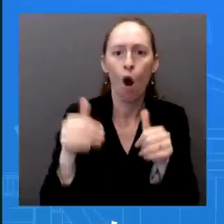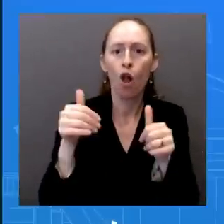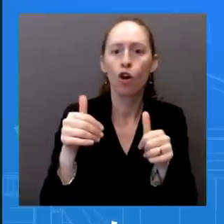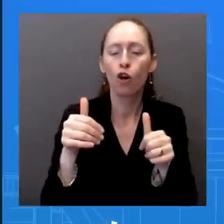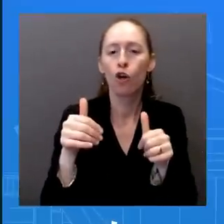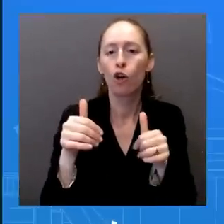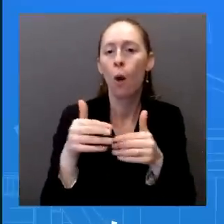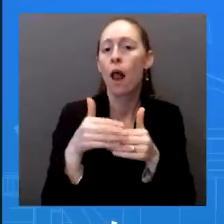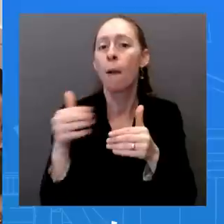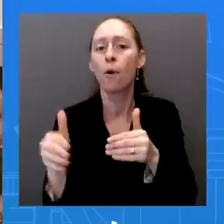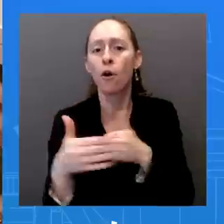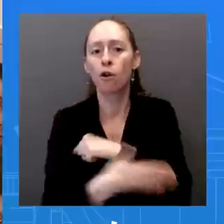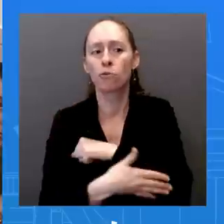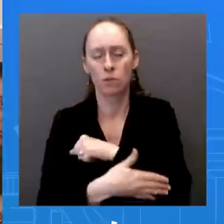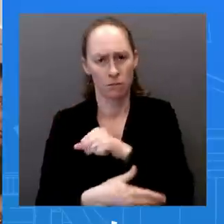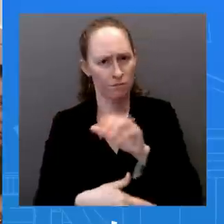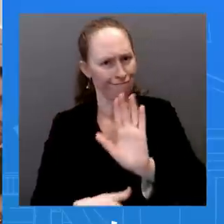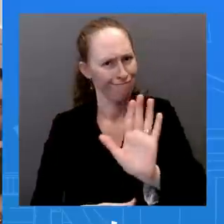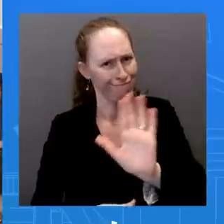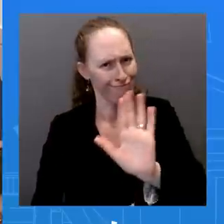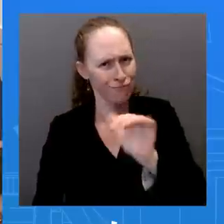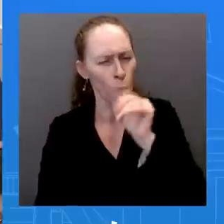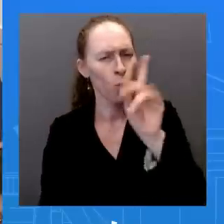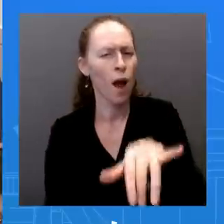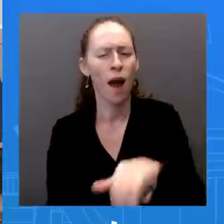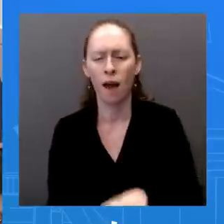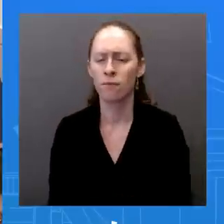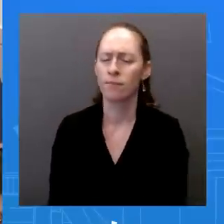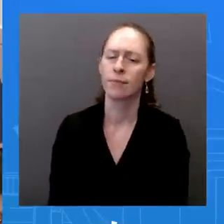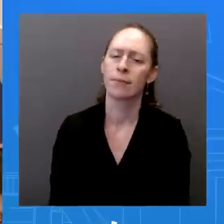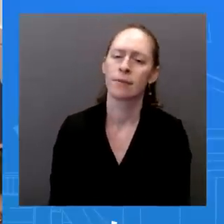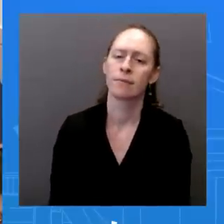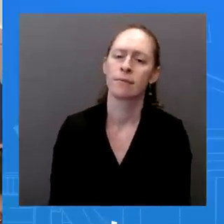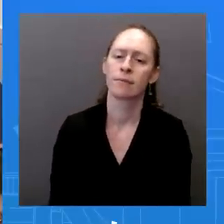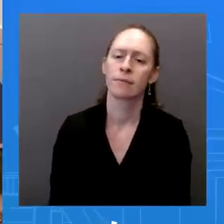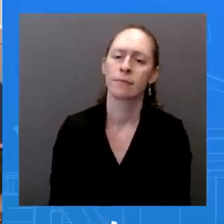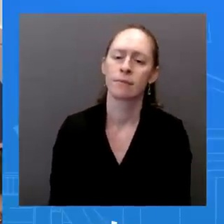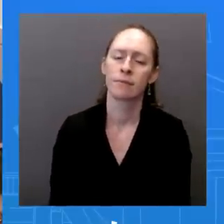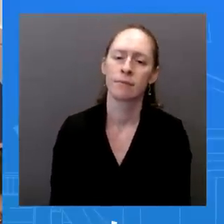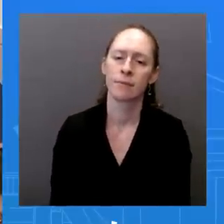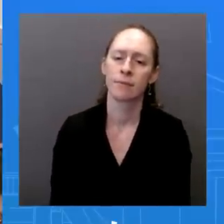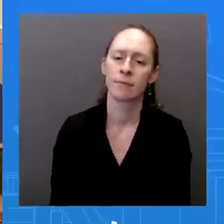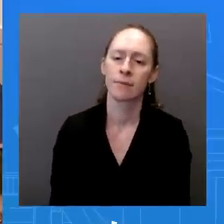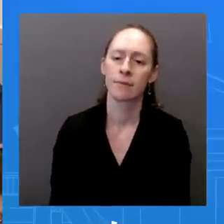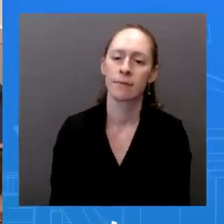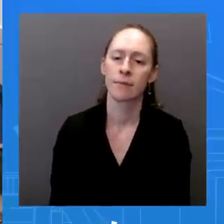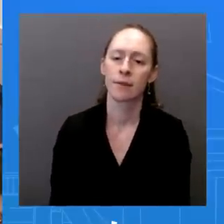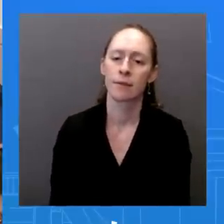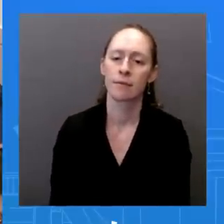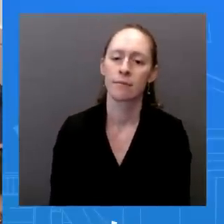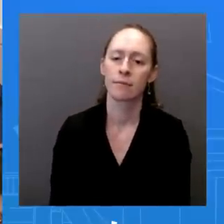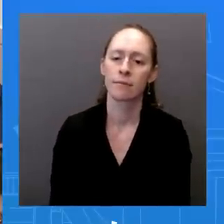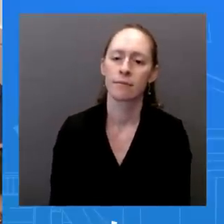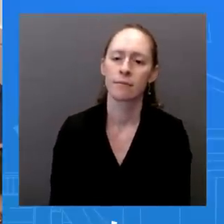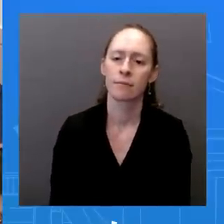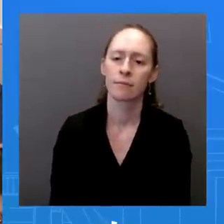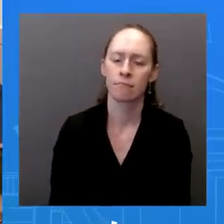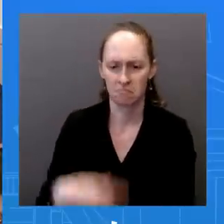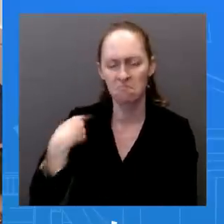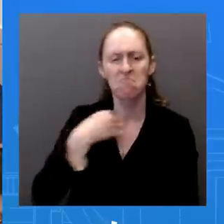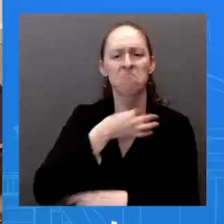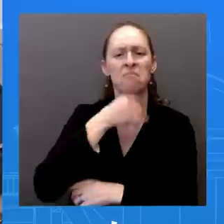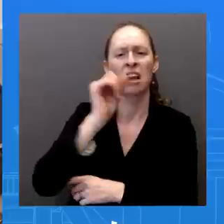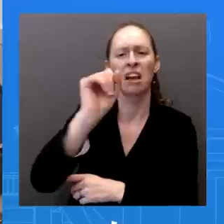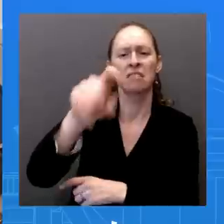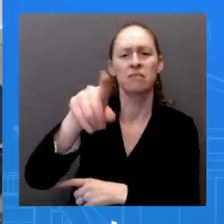specifically on strengthening the UN Charter, but specifically on the United Security Council, will the President be speaking on that? I know